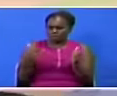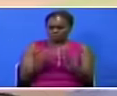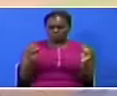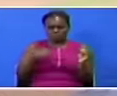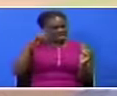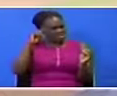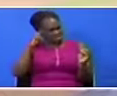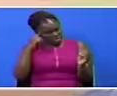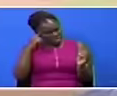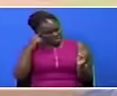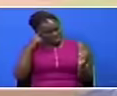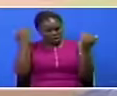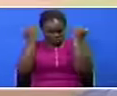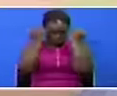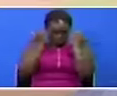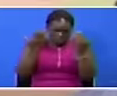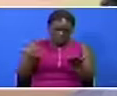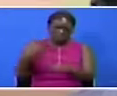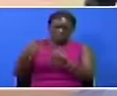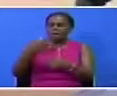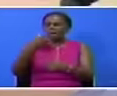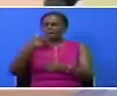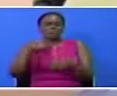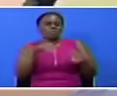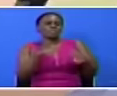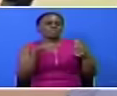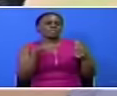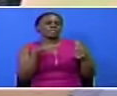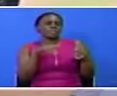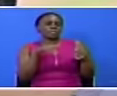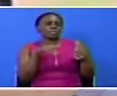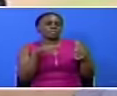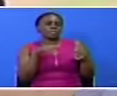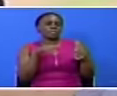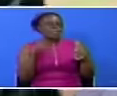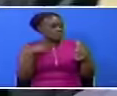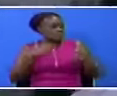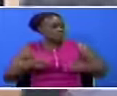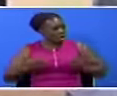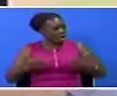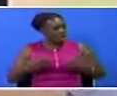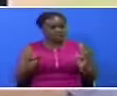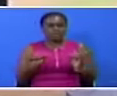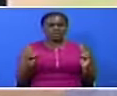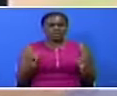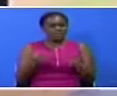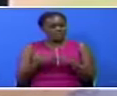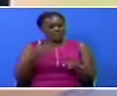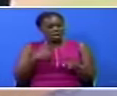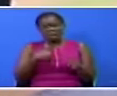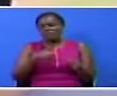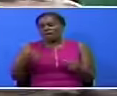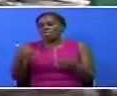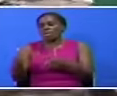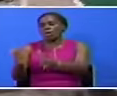I thought, since we were in court, I should also hold my peace. So I really don't like what is happening, but I really don't have an